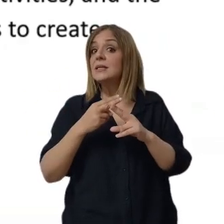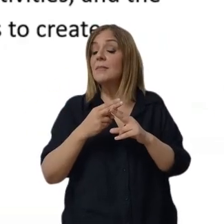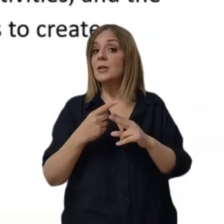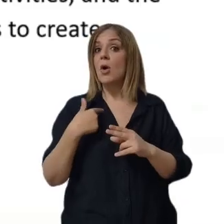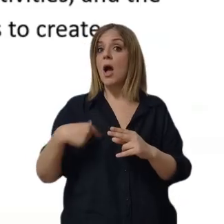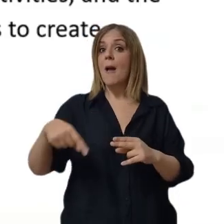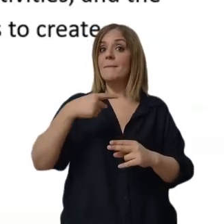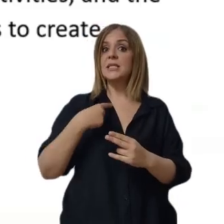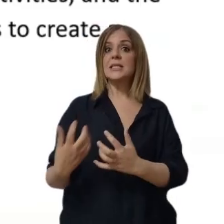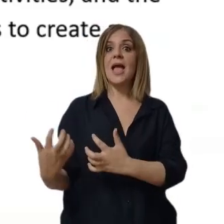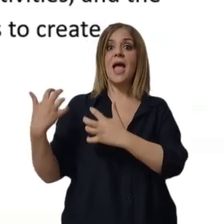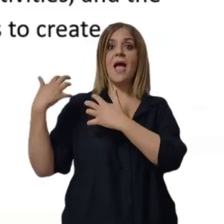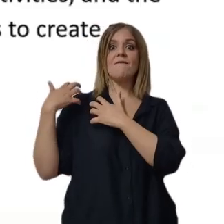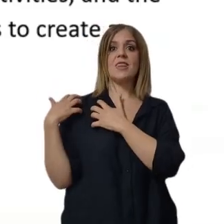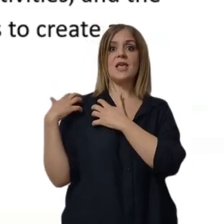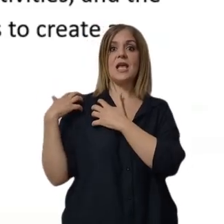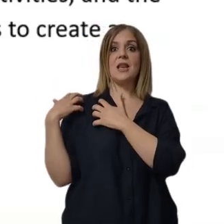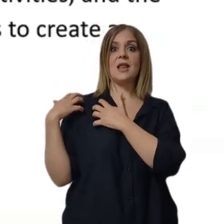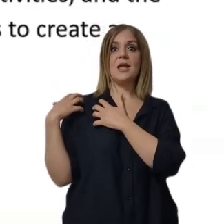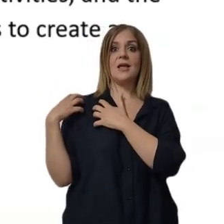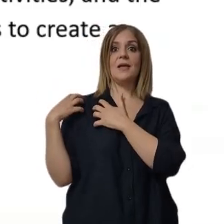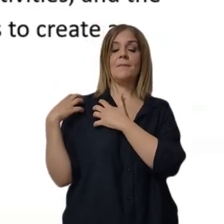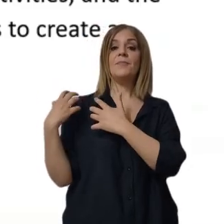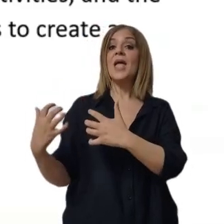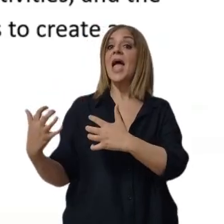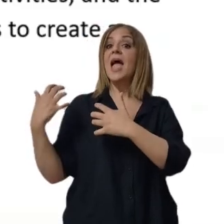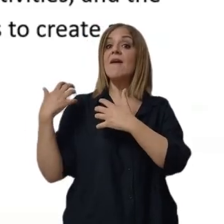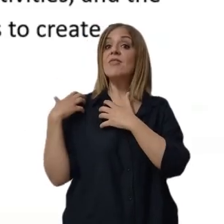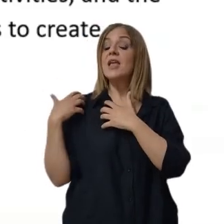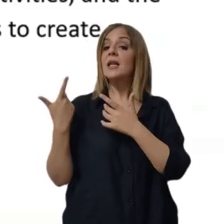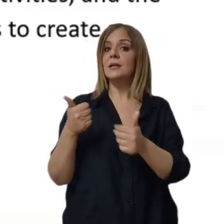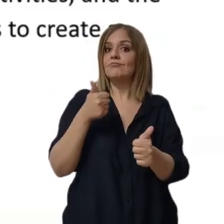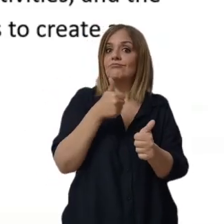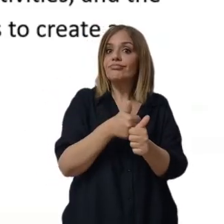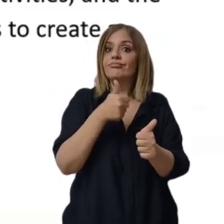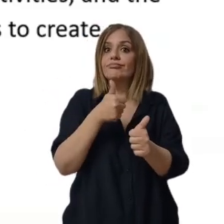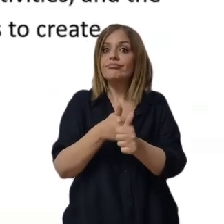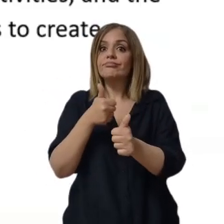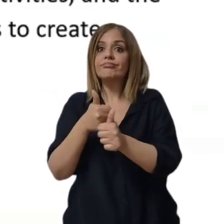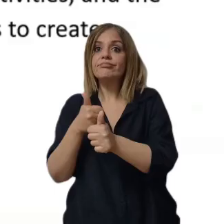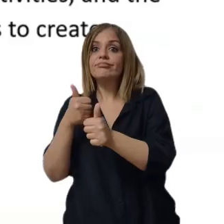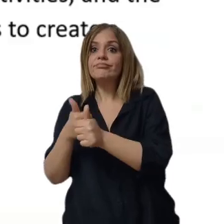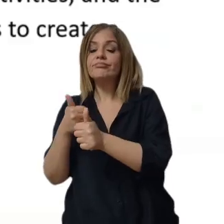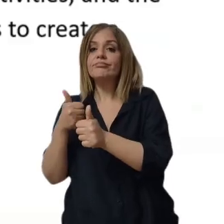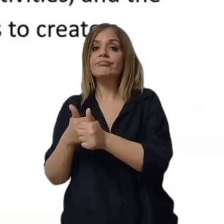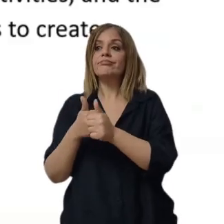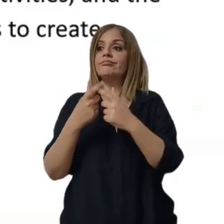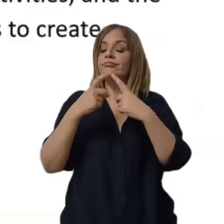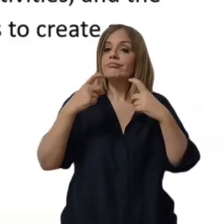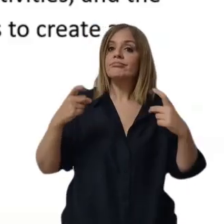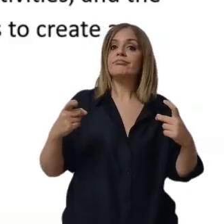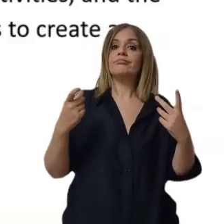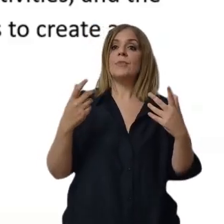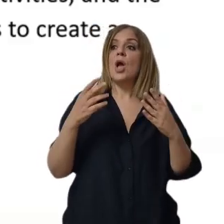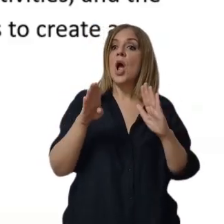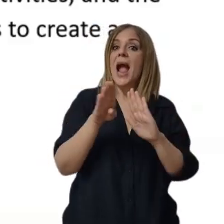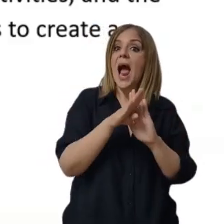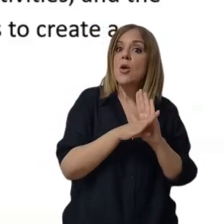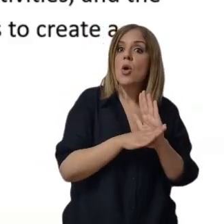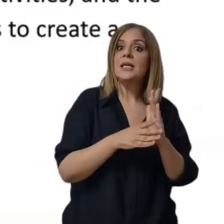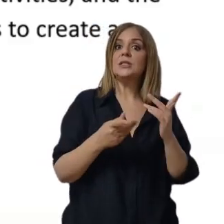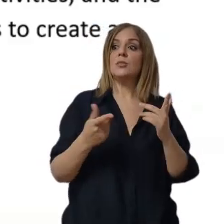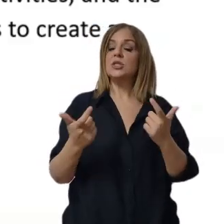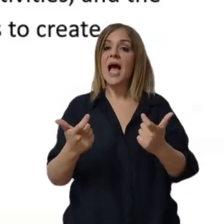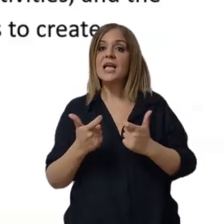be responsible and to follow a good discipline. So follow the rules,